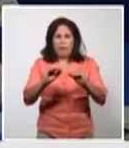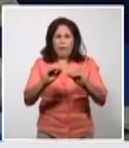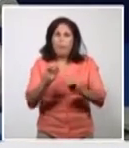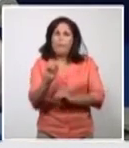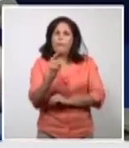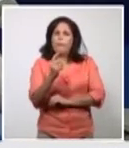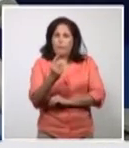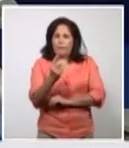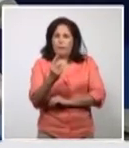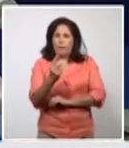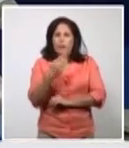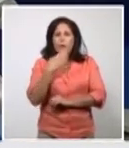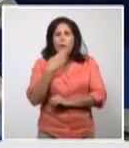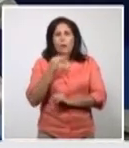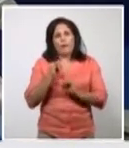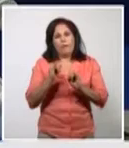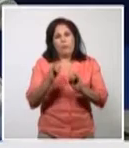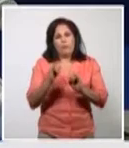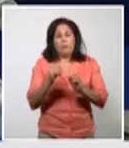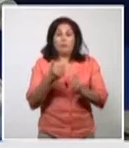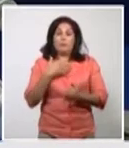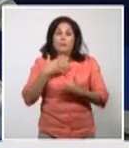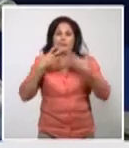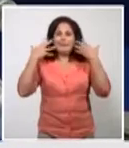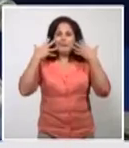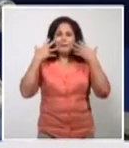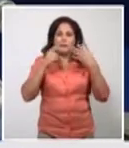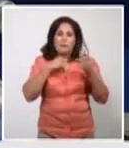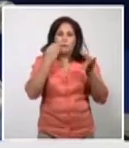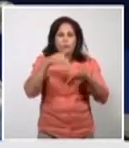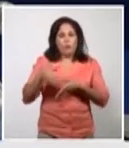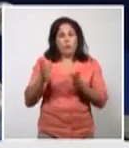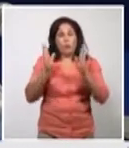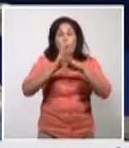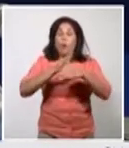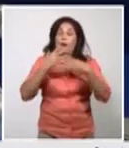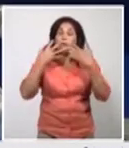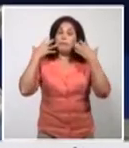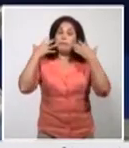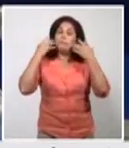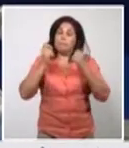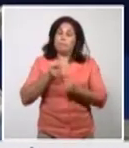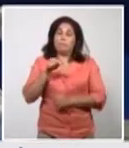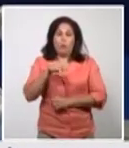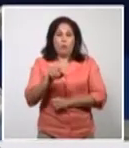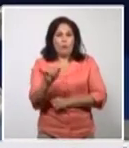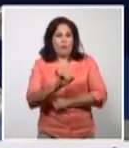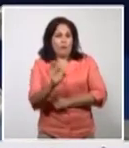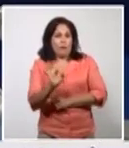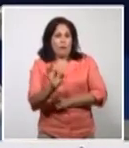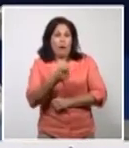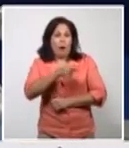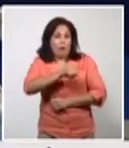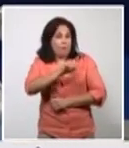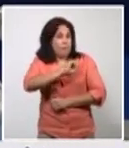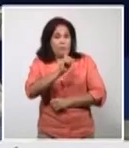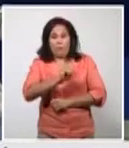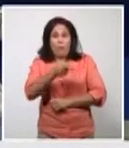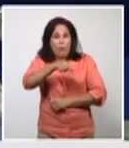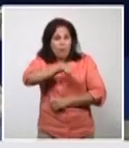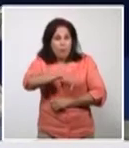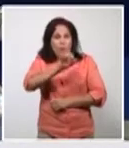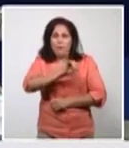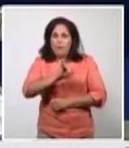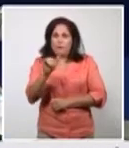we have not had any deaths, and yesterday we didn't have either, and we are really